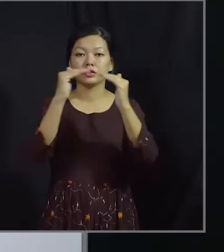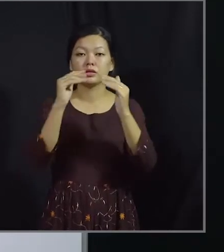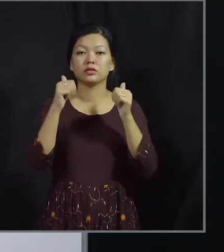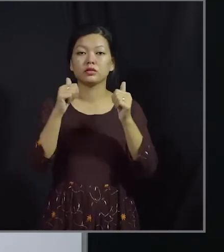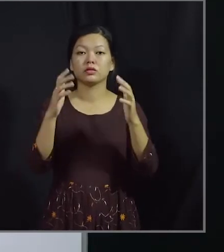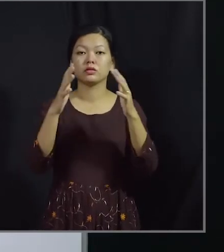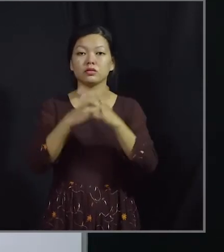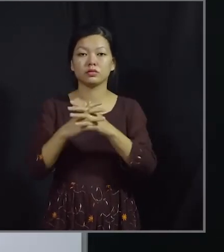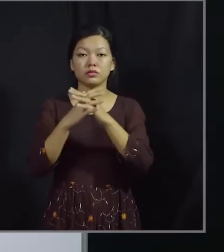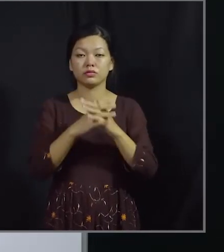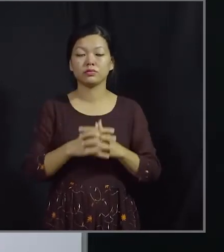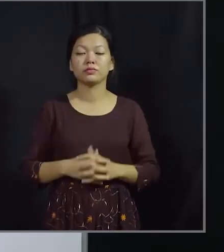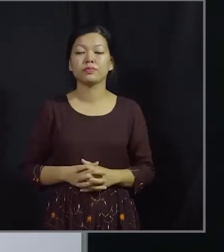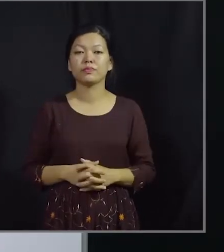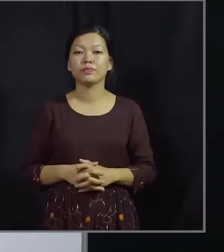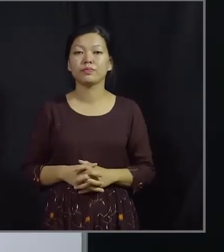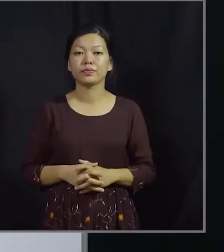equal.